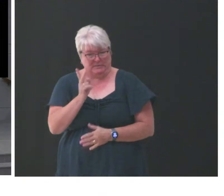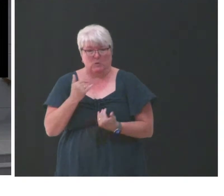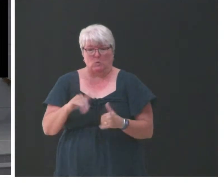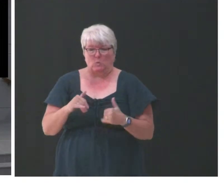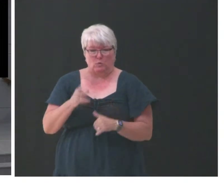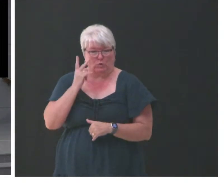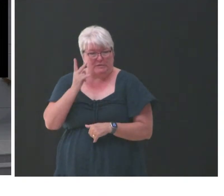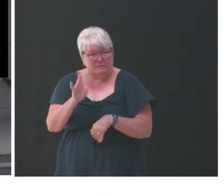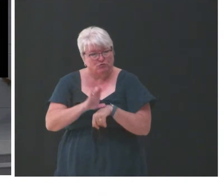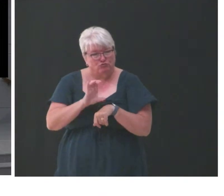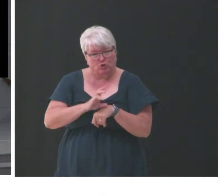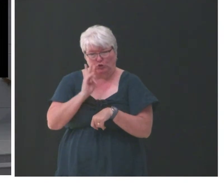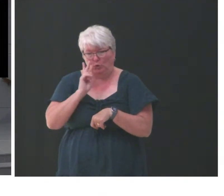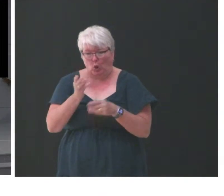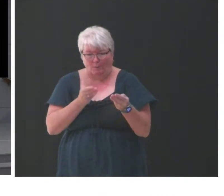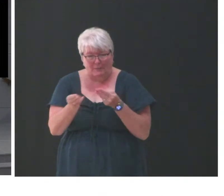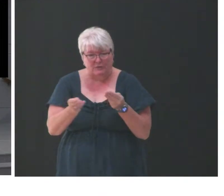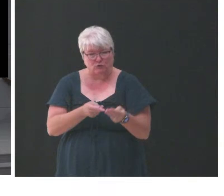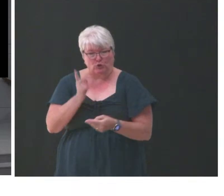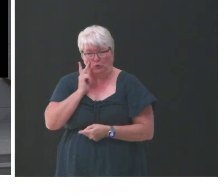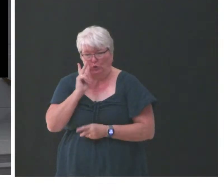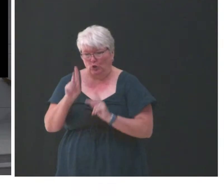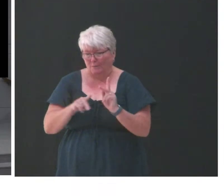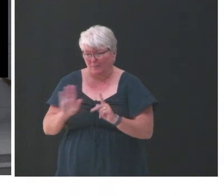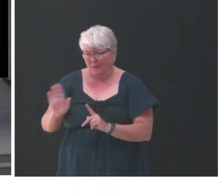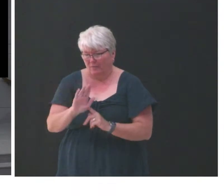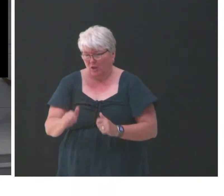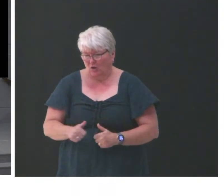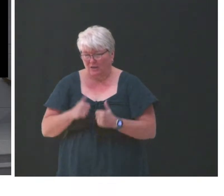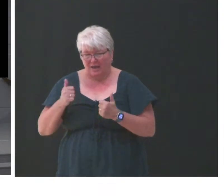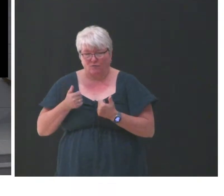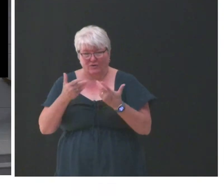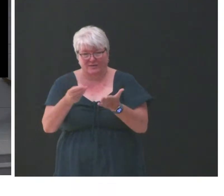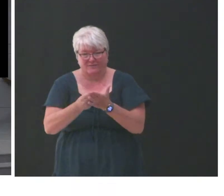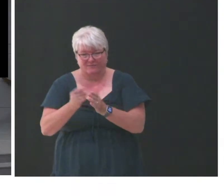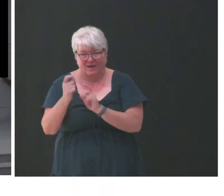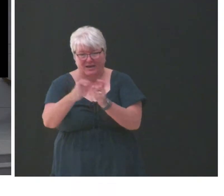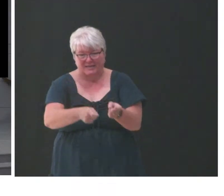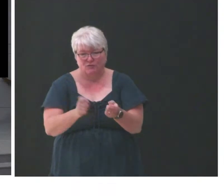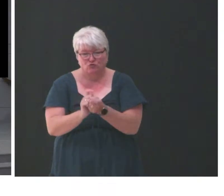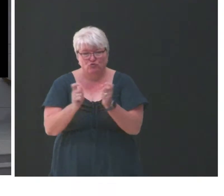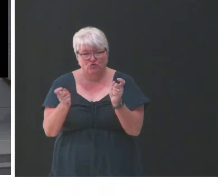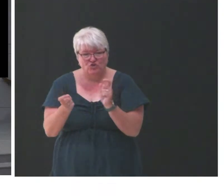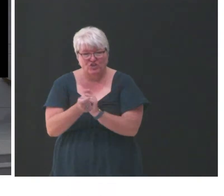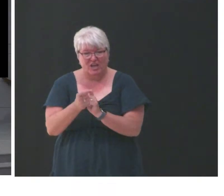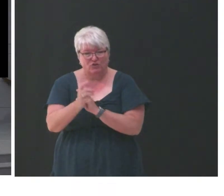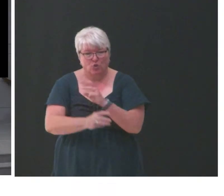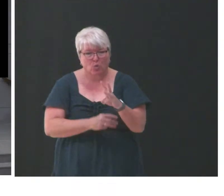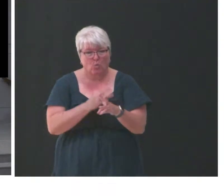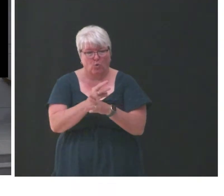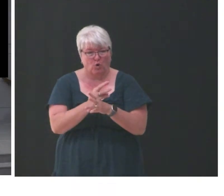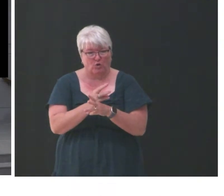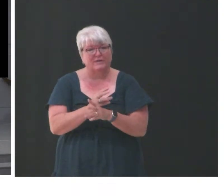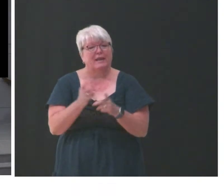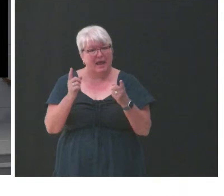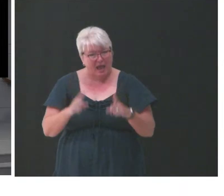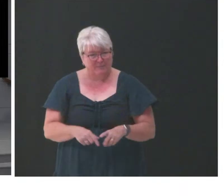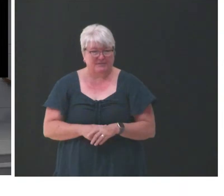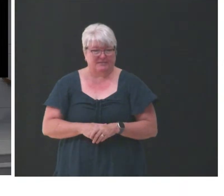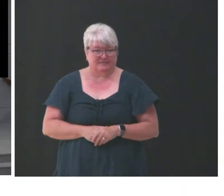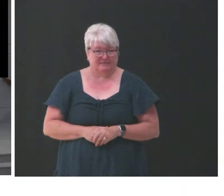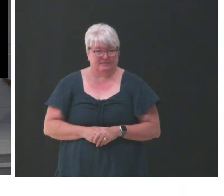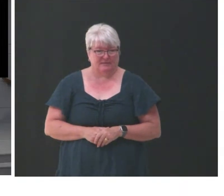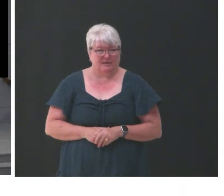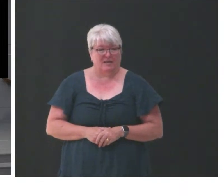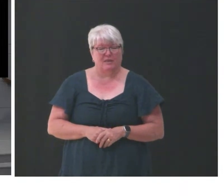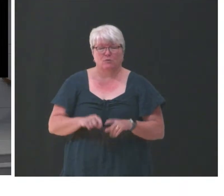look at churches, you can look at ministries, you can look at people who have given financially to change the world, and it happens. And